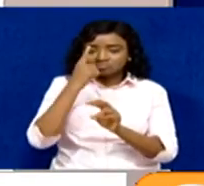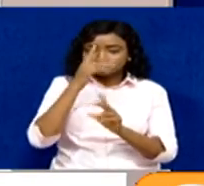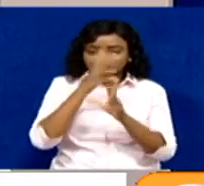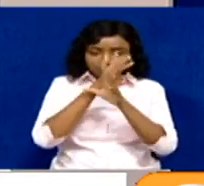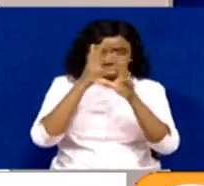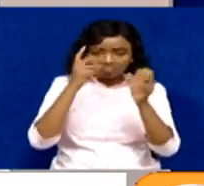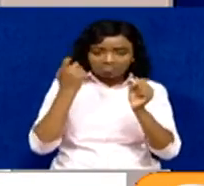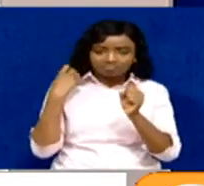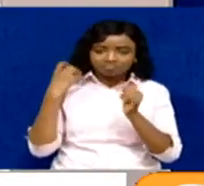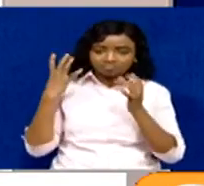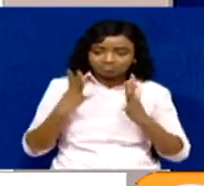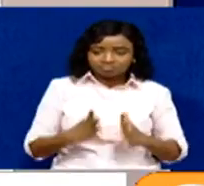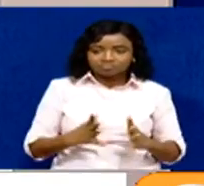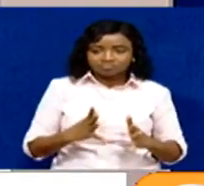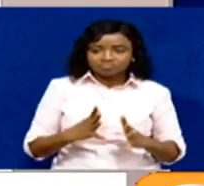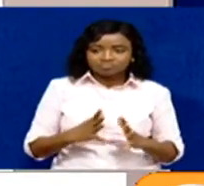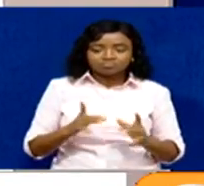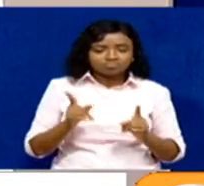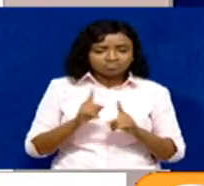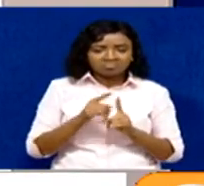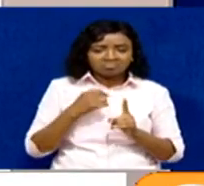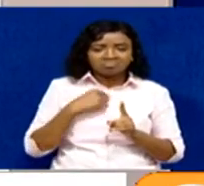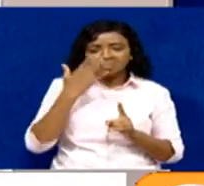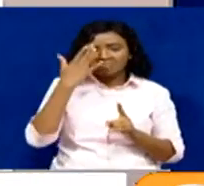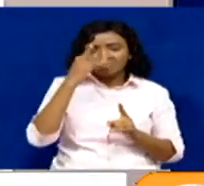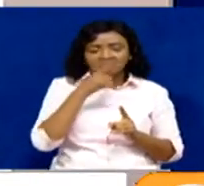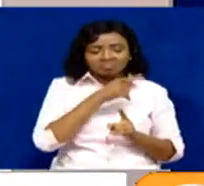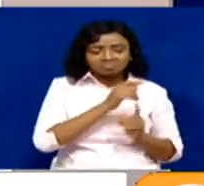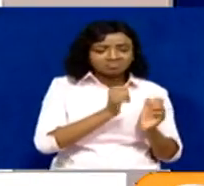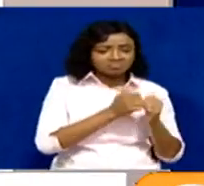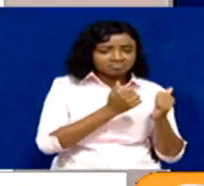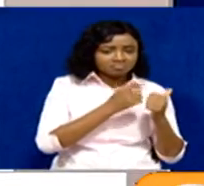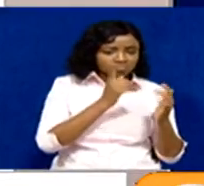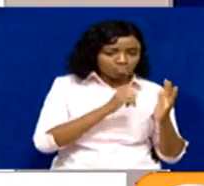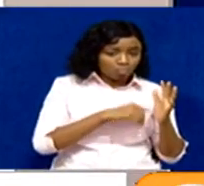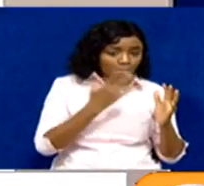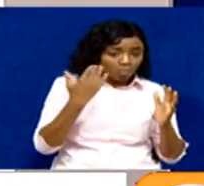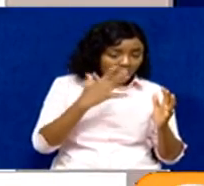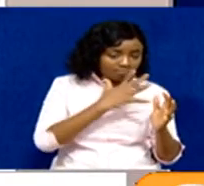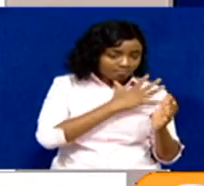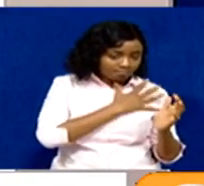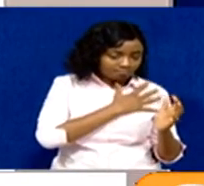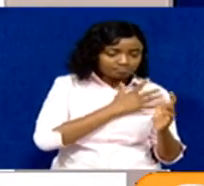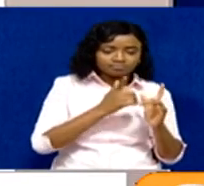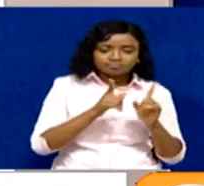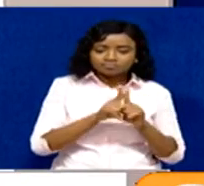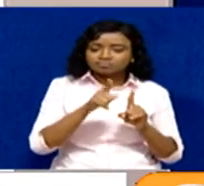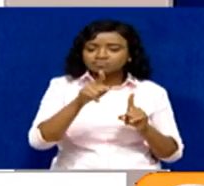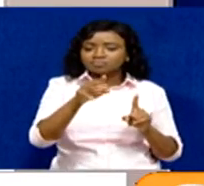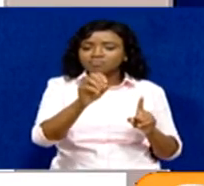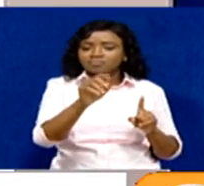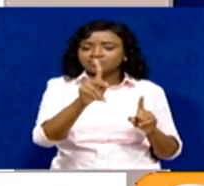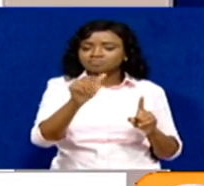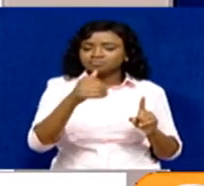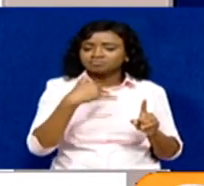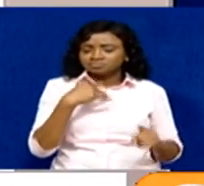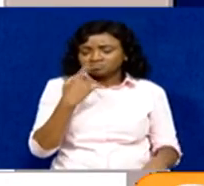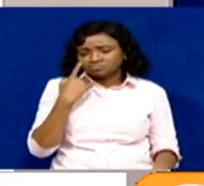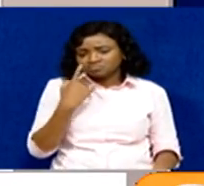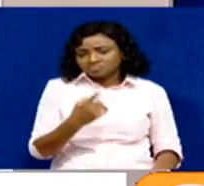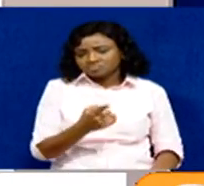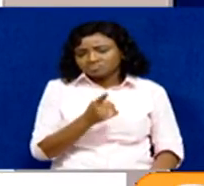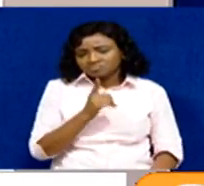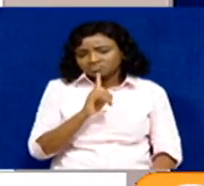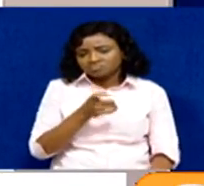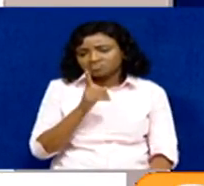And so I was privy to some of what was happening. And in this particular instance as well, it appeared to me